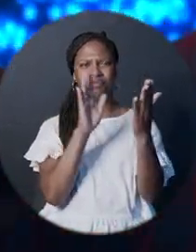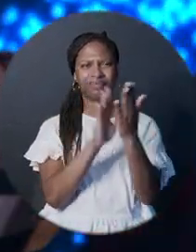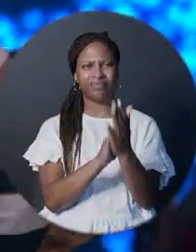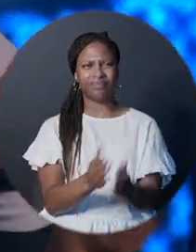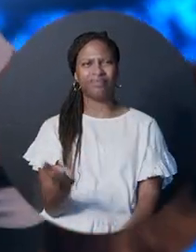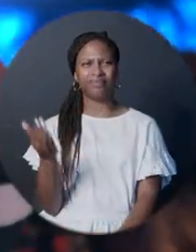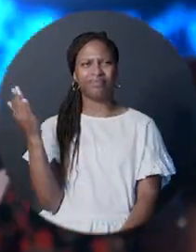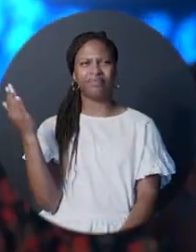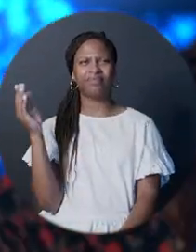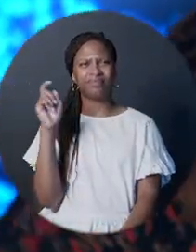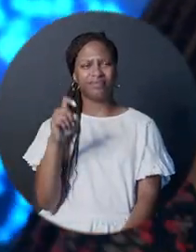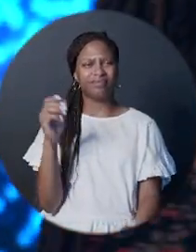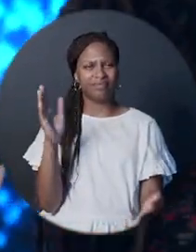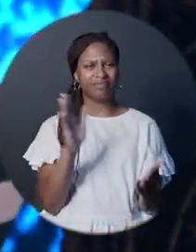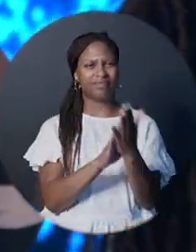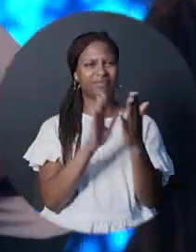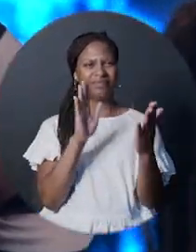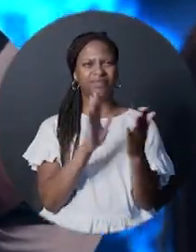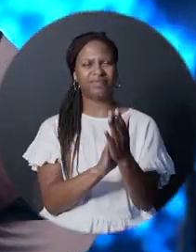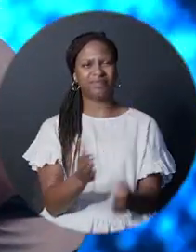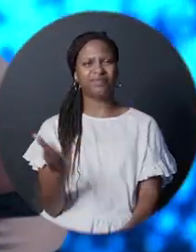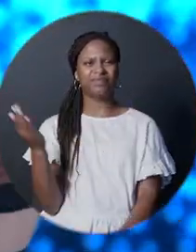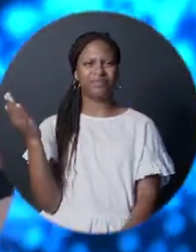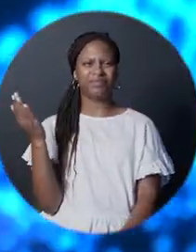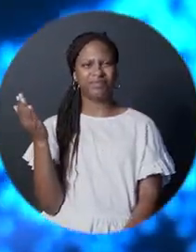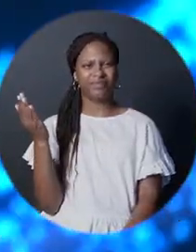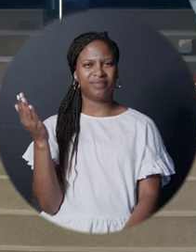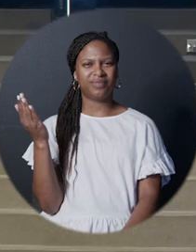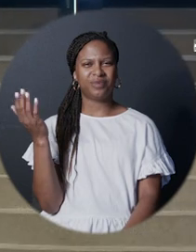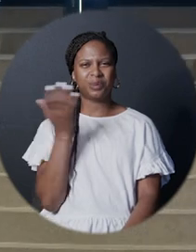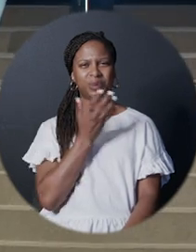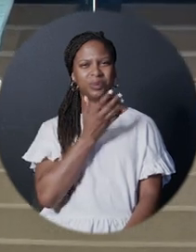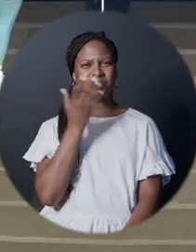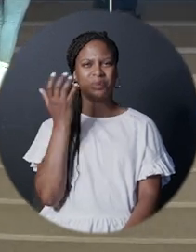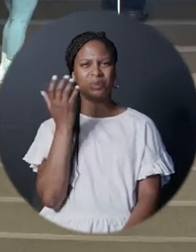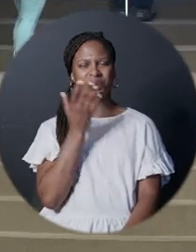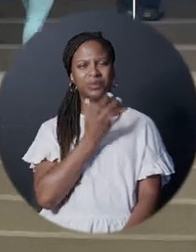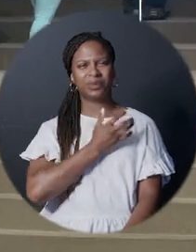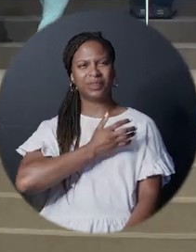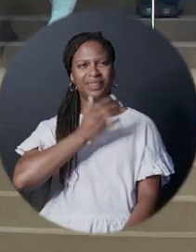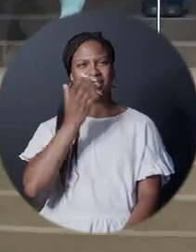you ought to praise. You ought to praise Him.